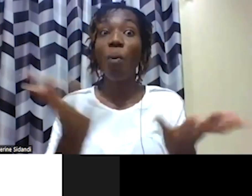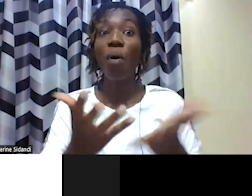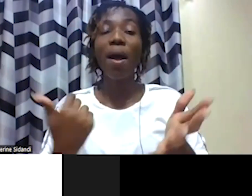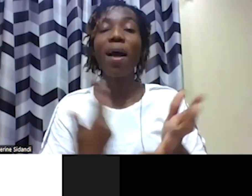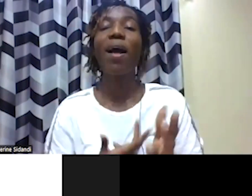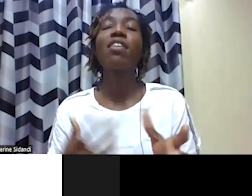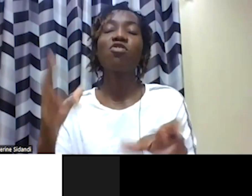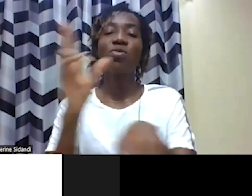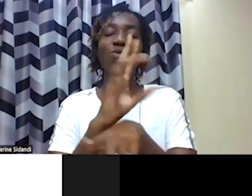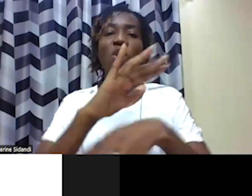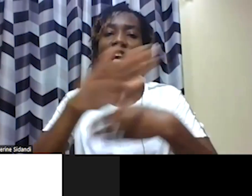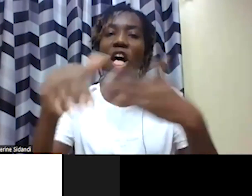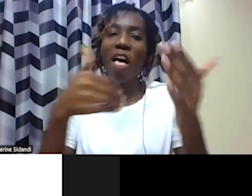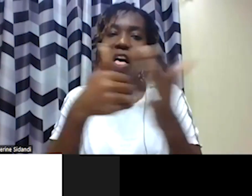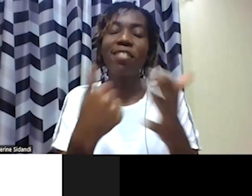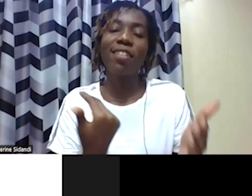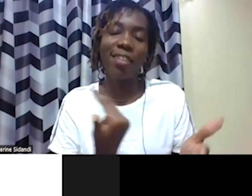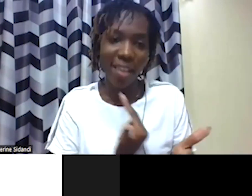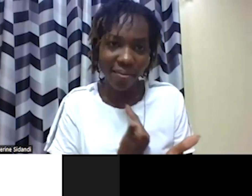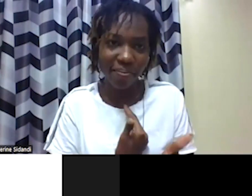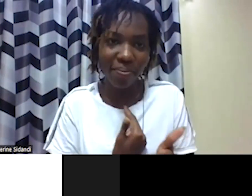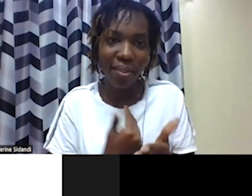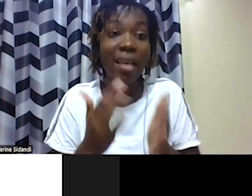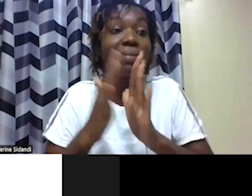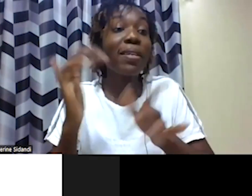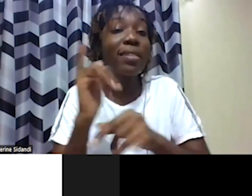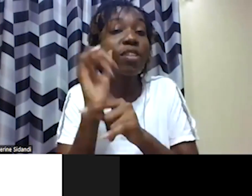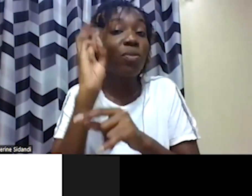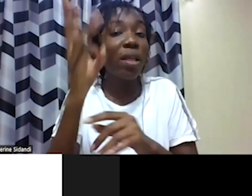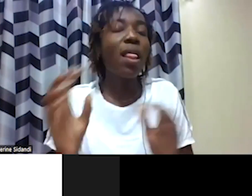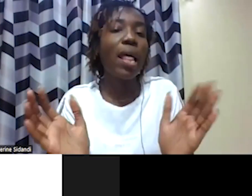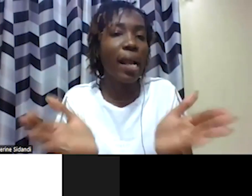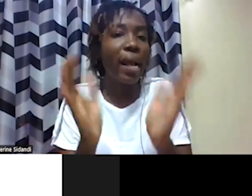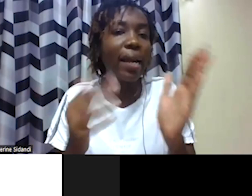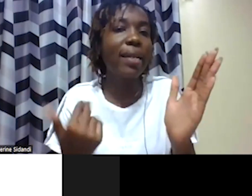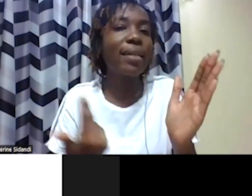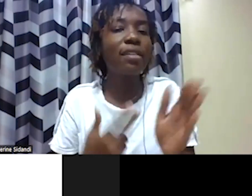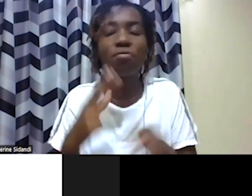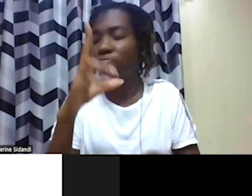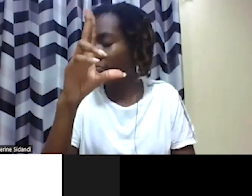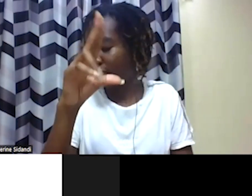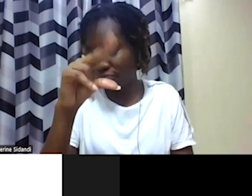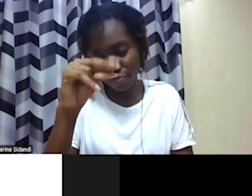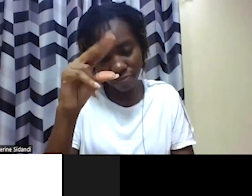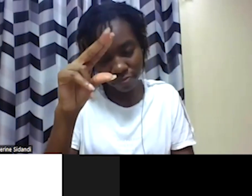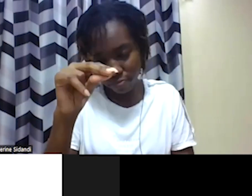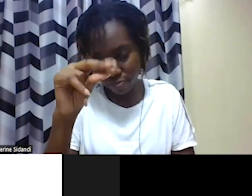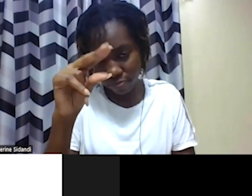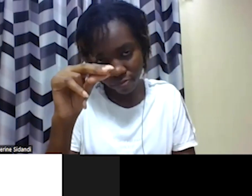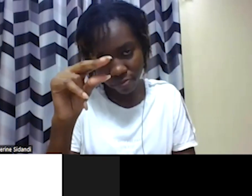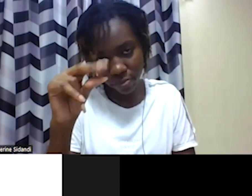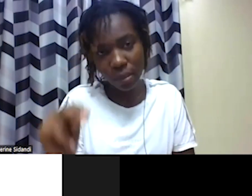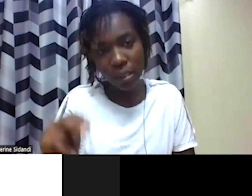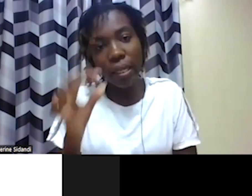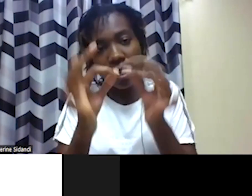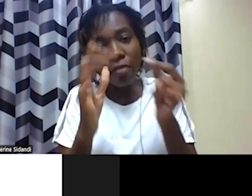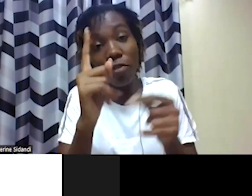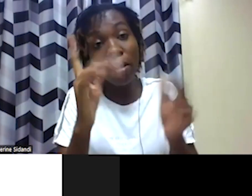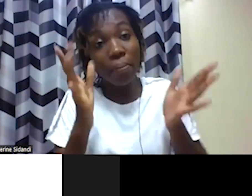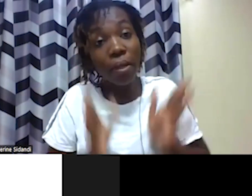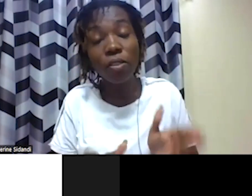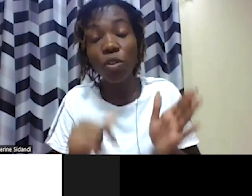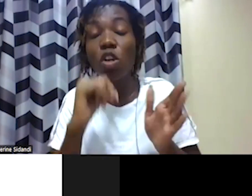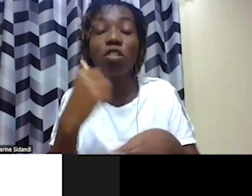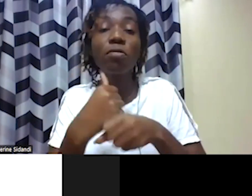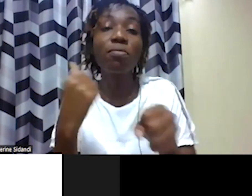all of us, this space will encourage us and say, no, if one did not make it in our office to